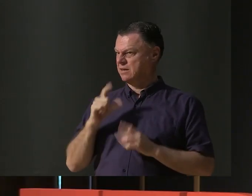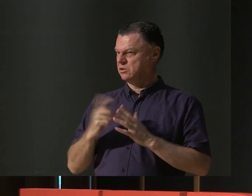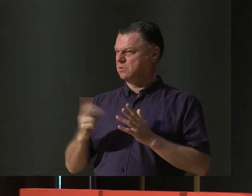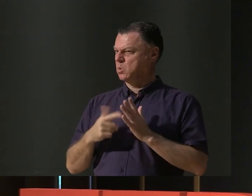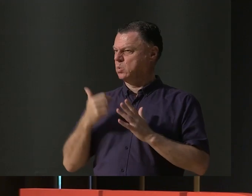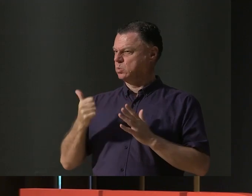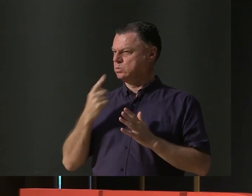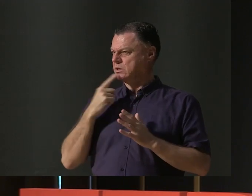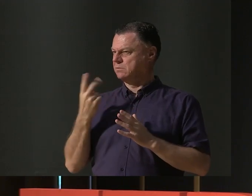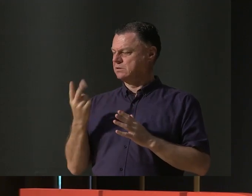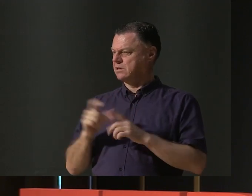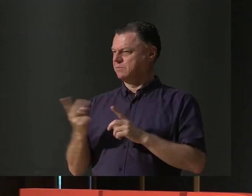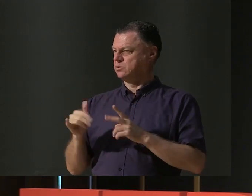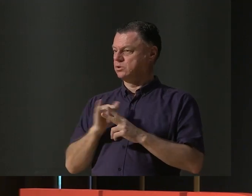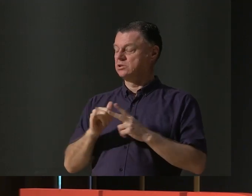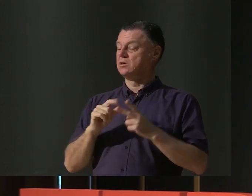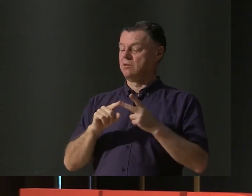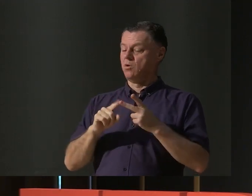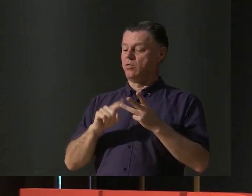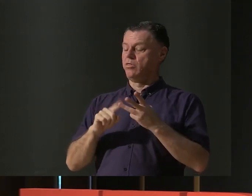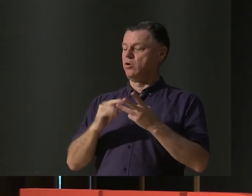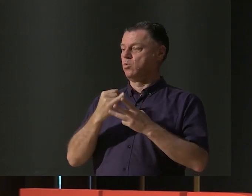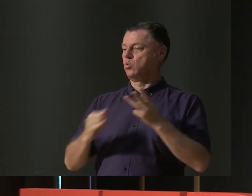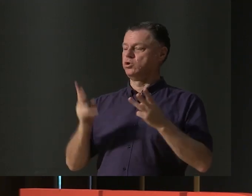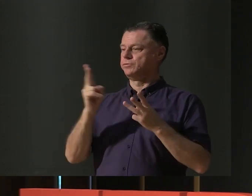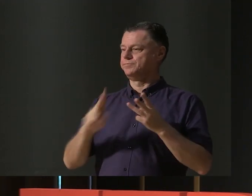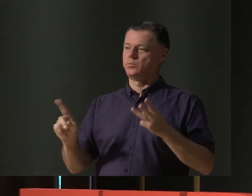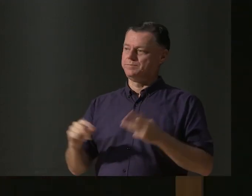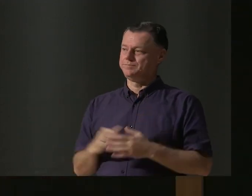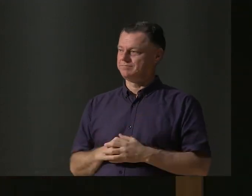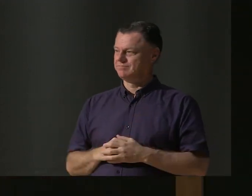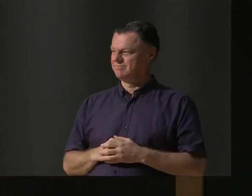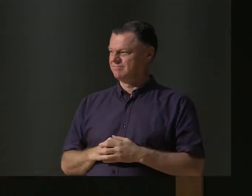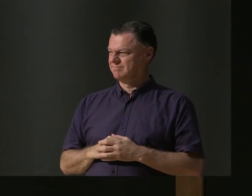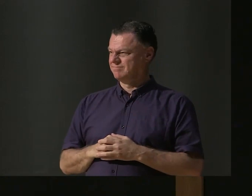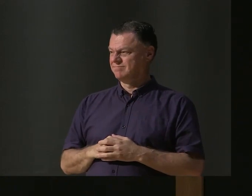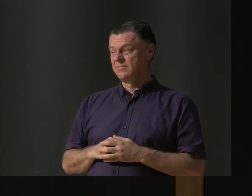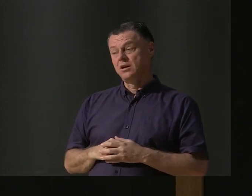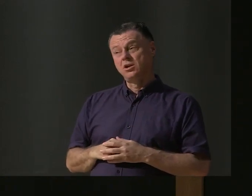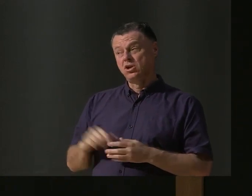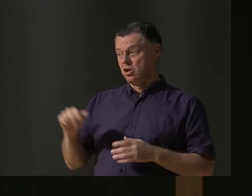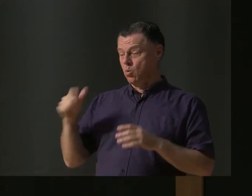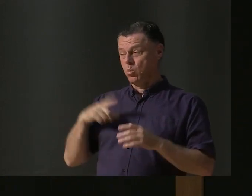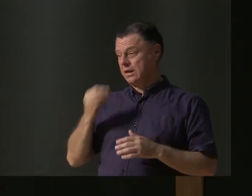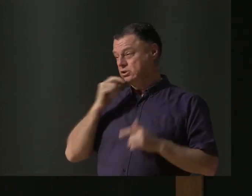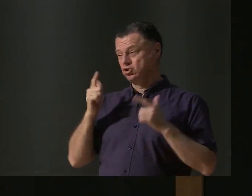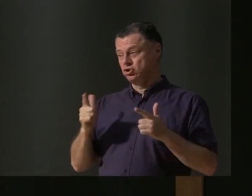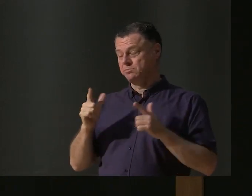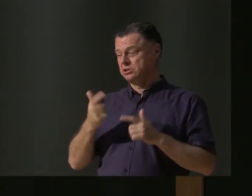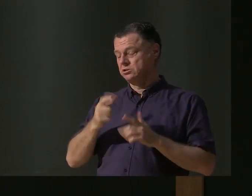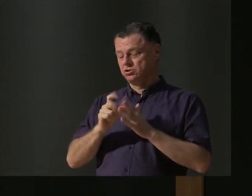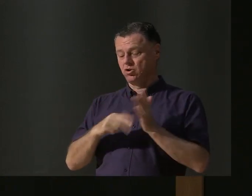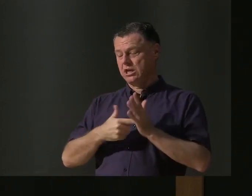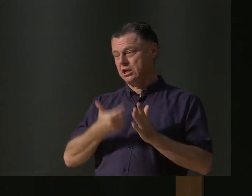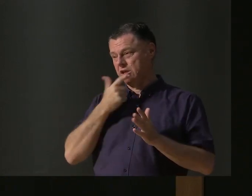diabetes?" And the most common response is something like, "You should have told him to stay away from those